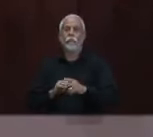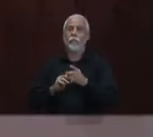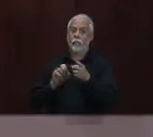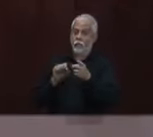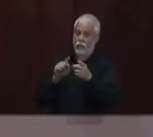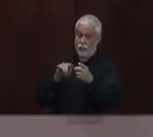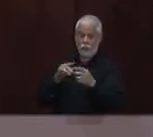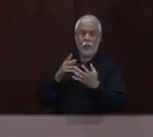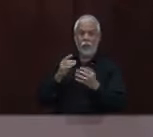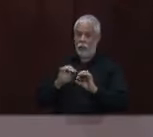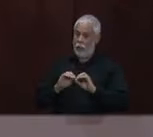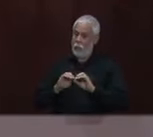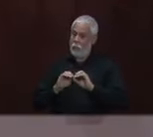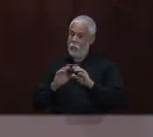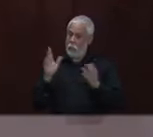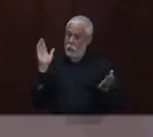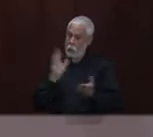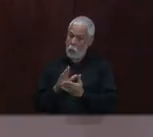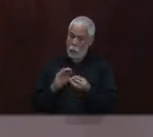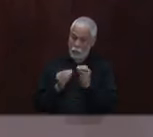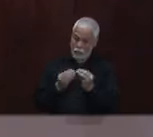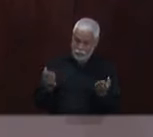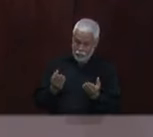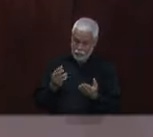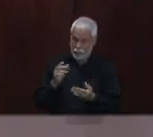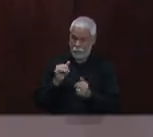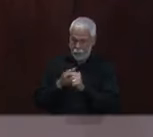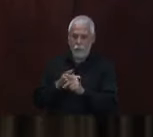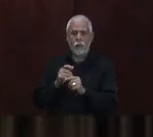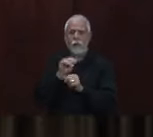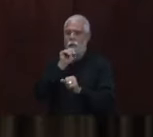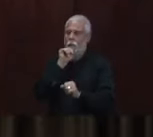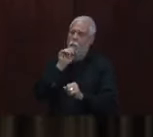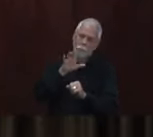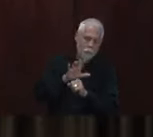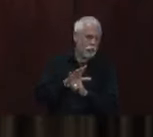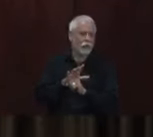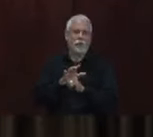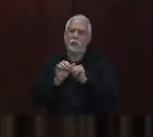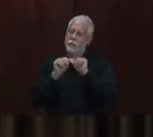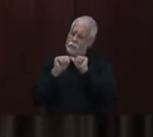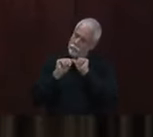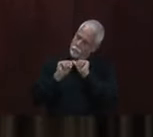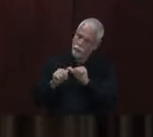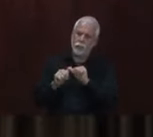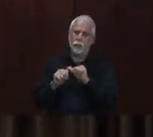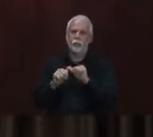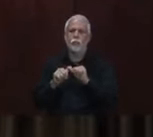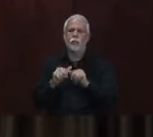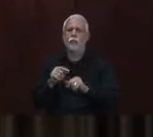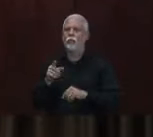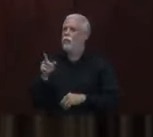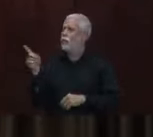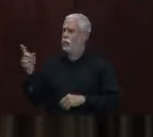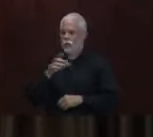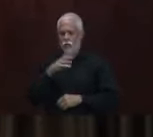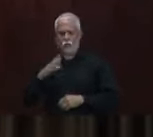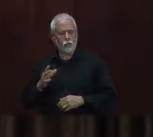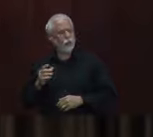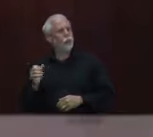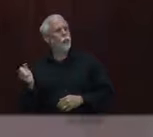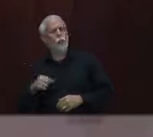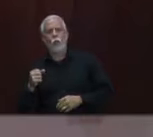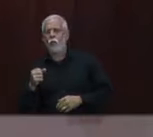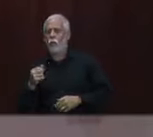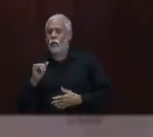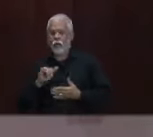stay that bright spot on that map, we have to commit and further commit. Yeah, I don't think anybody wants that